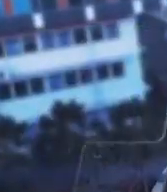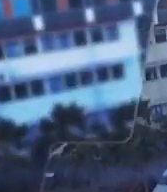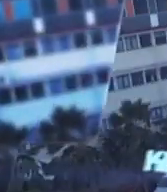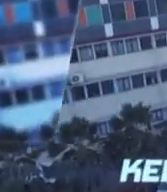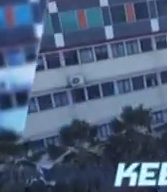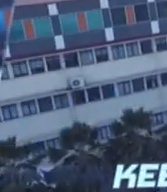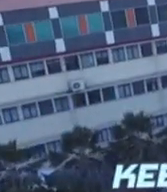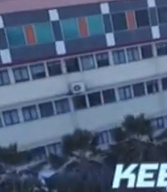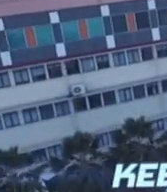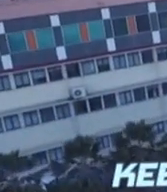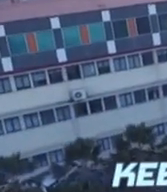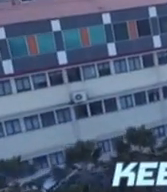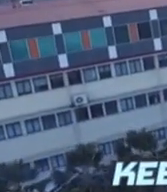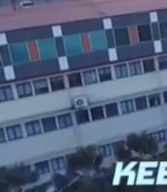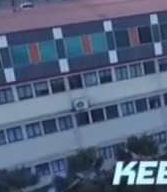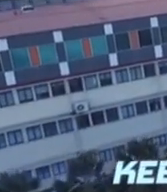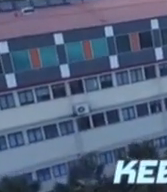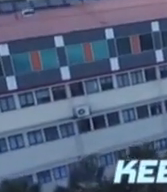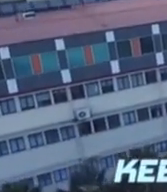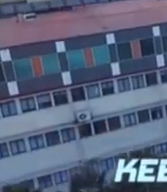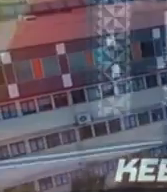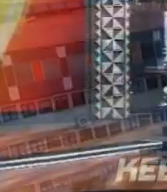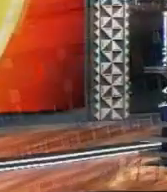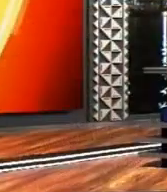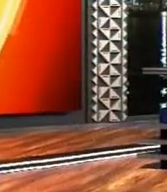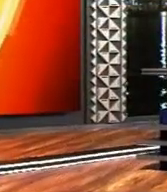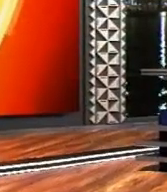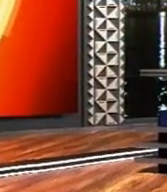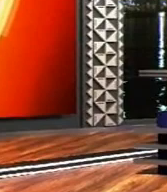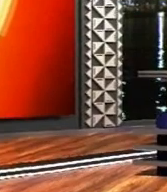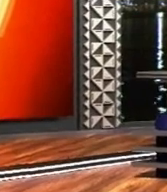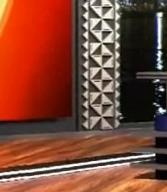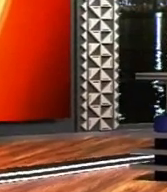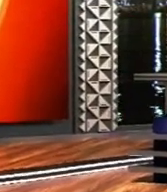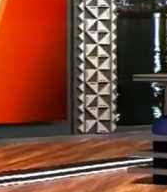the studios of FBC Suva, Jackie Speight.